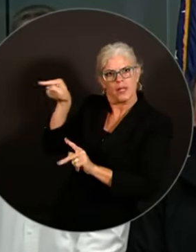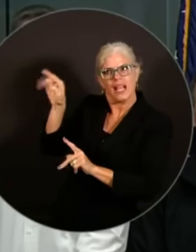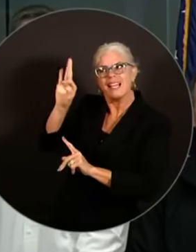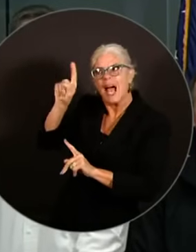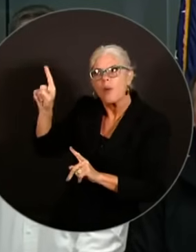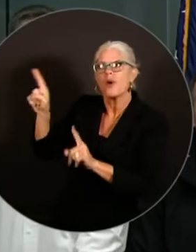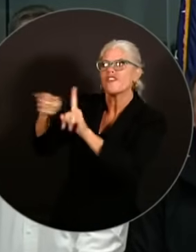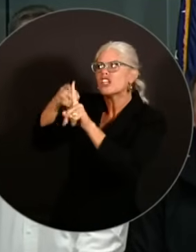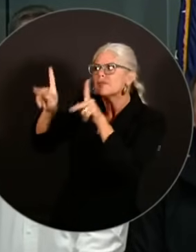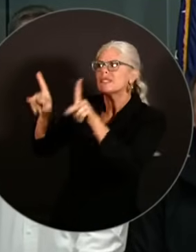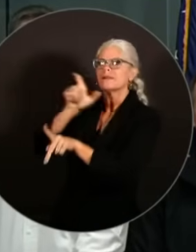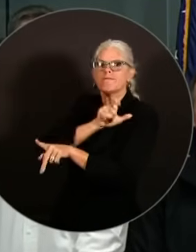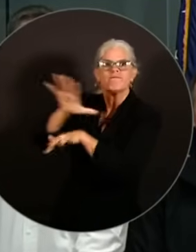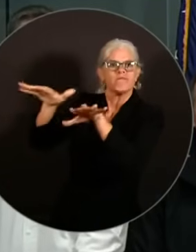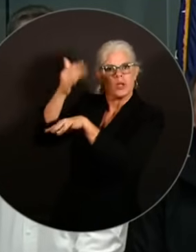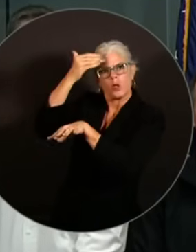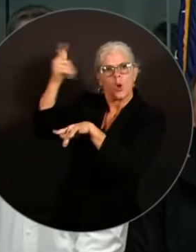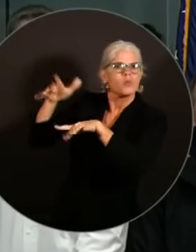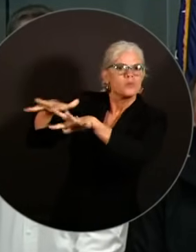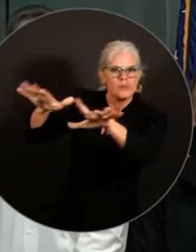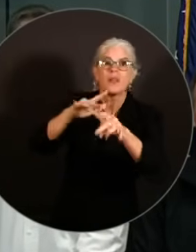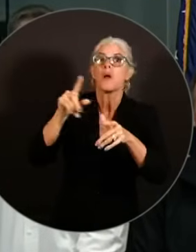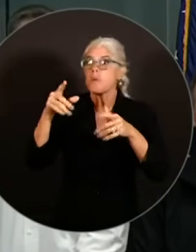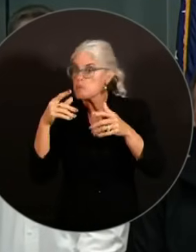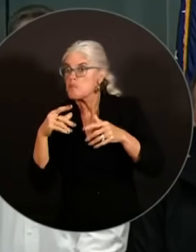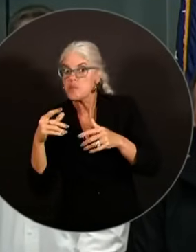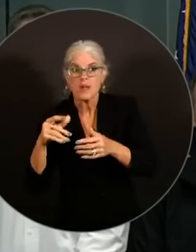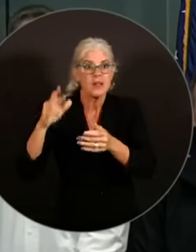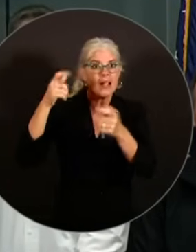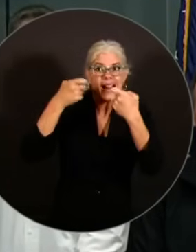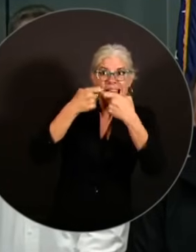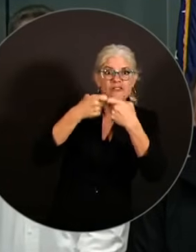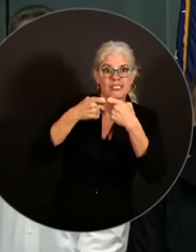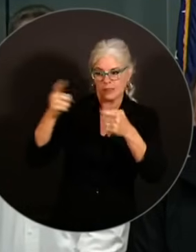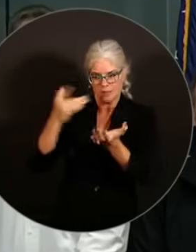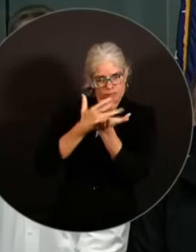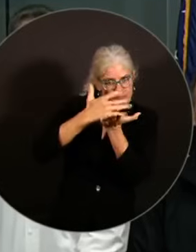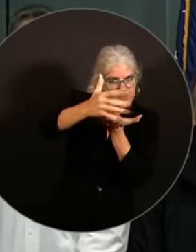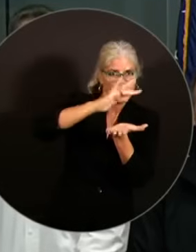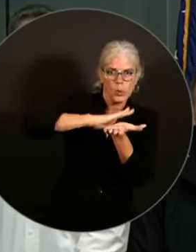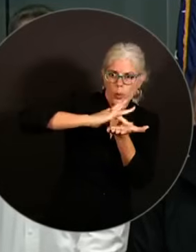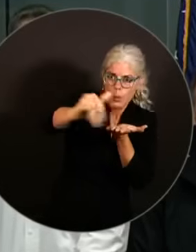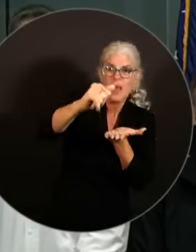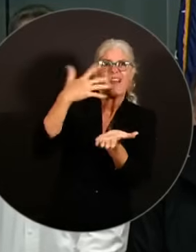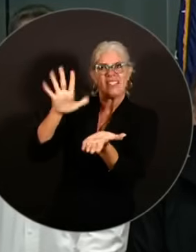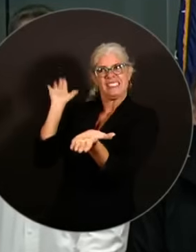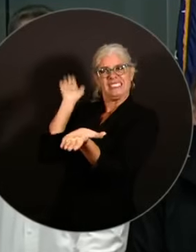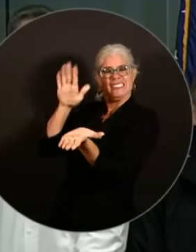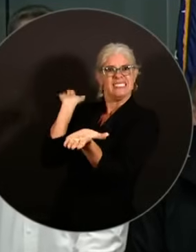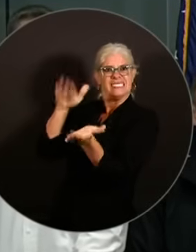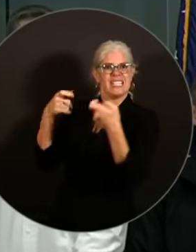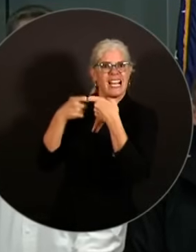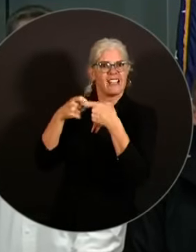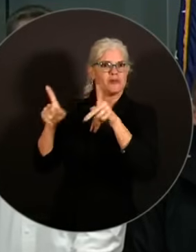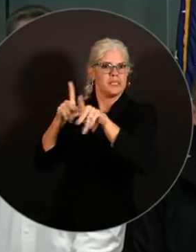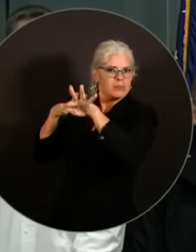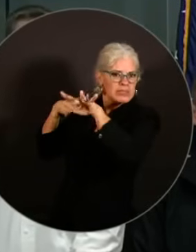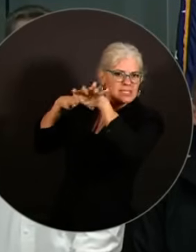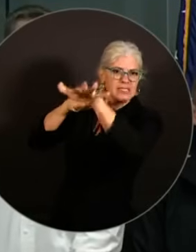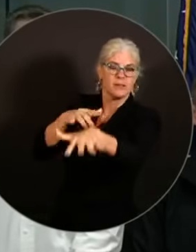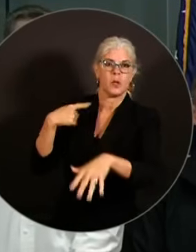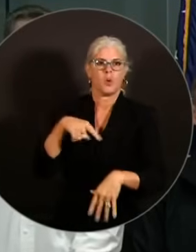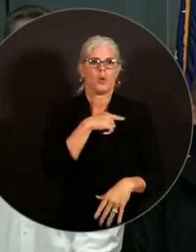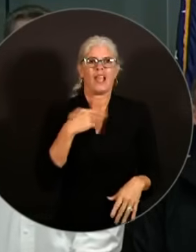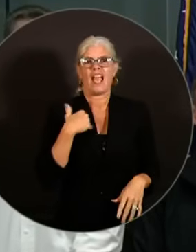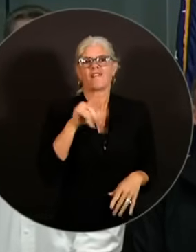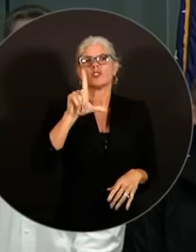need those roadways clear for electrical crews, fire crews, EMS crews, urban search and rescue crews. We have 20-something urban search